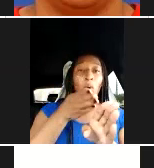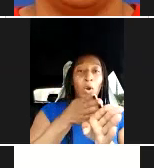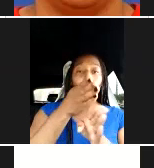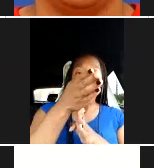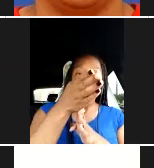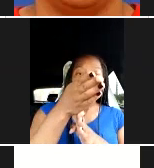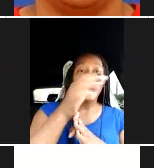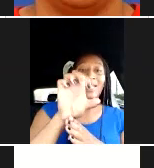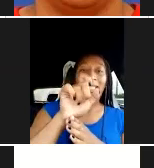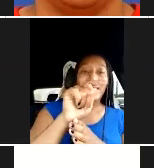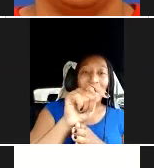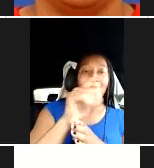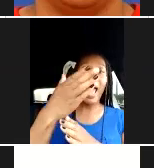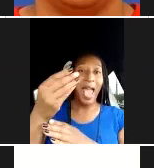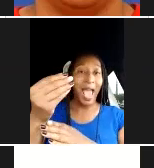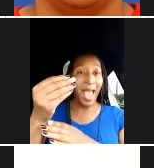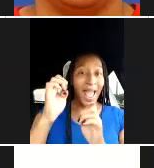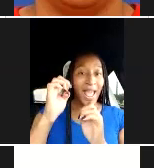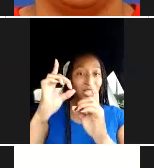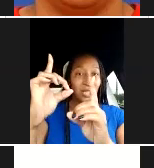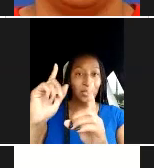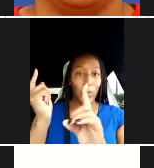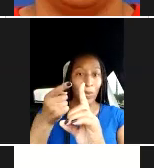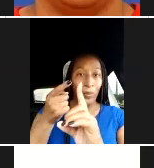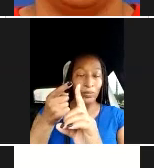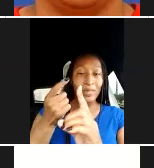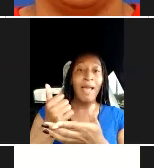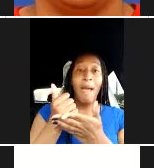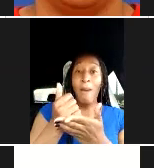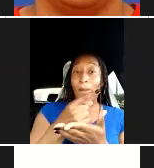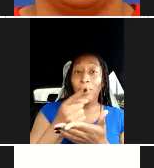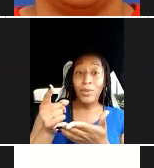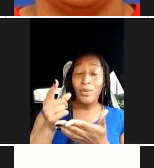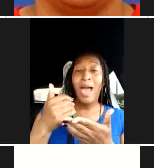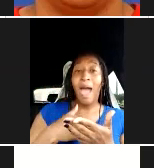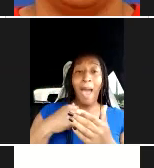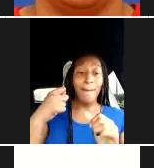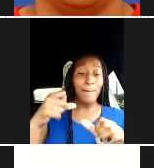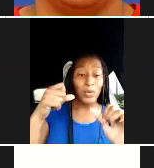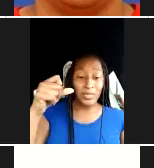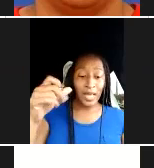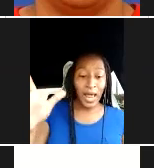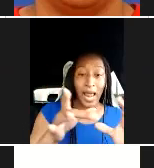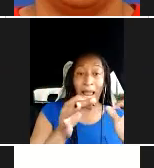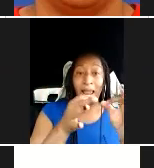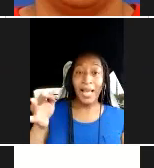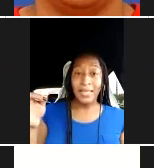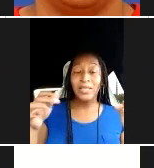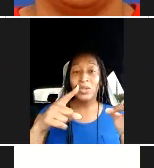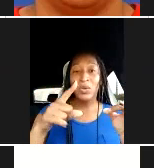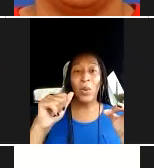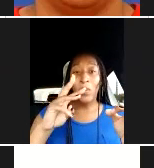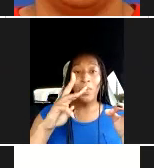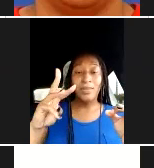To help you with that, I did put out a link to a website that talks about physical